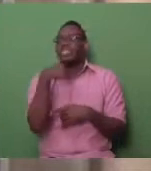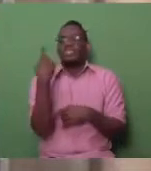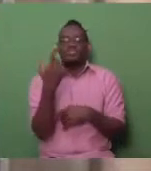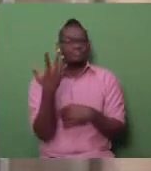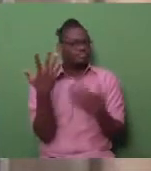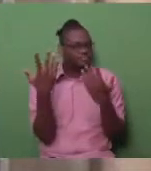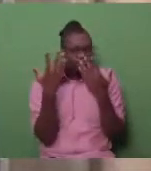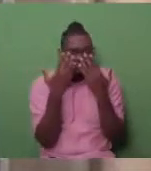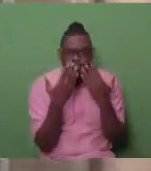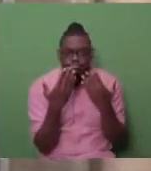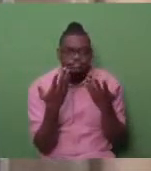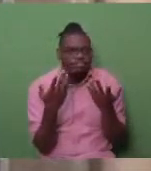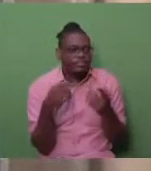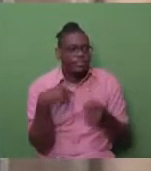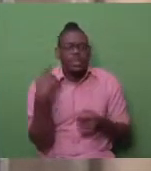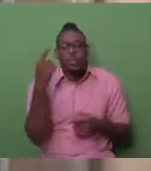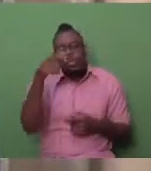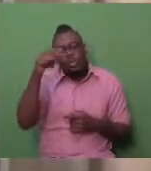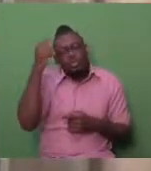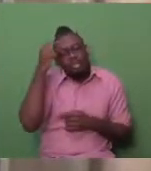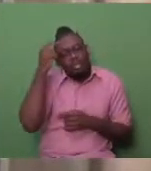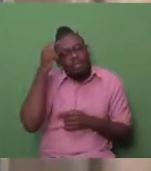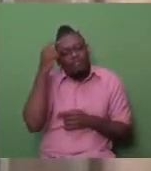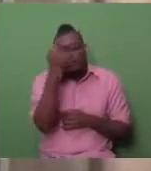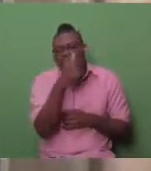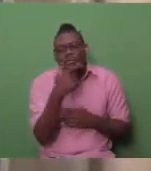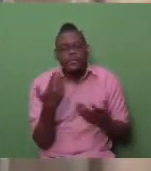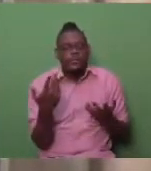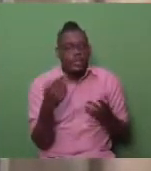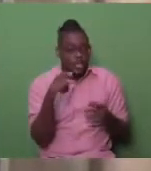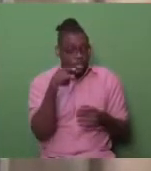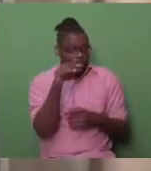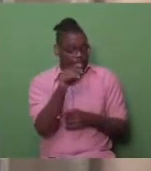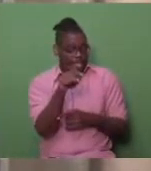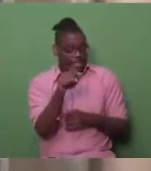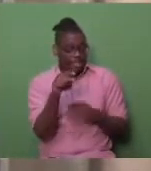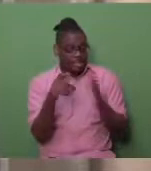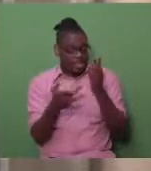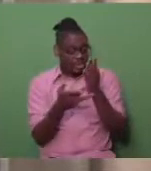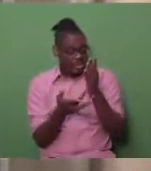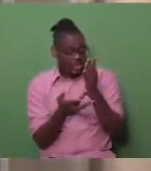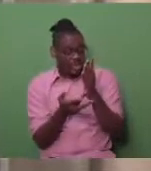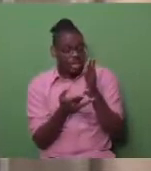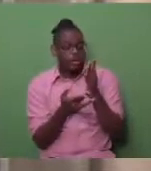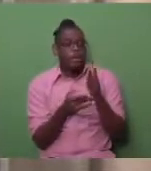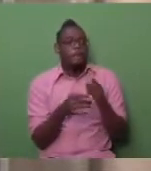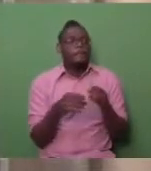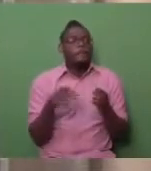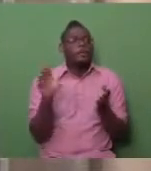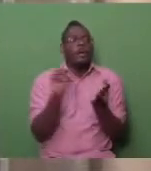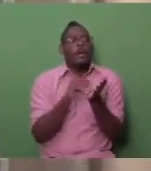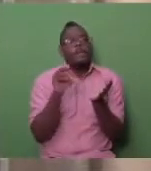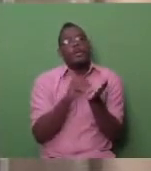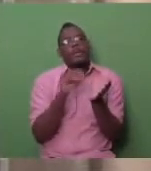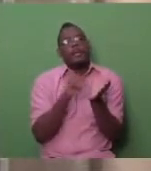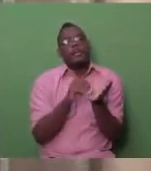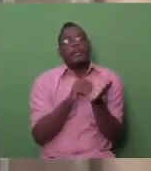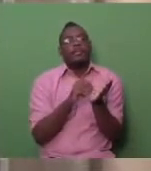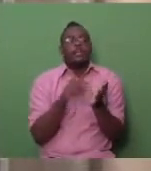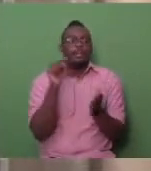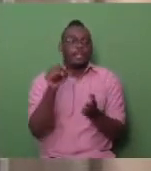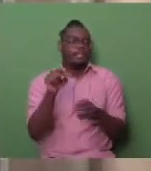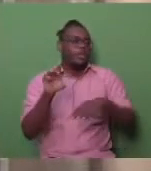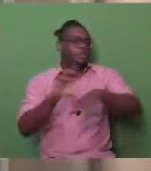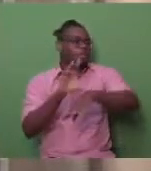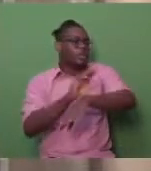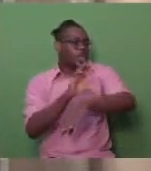he reached this particular ministry. I want to ask the minister, if this government is serious about ICTs, why